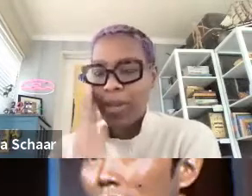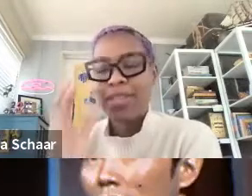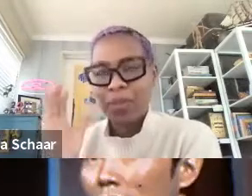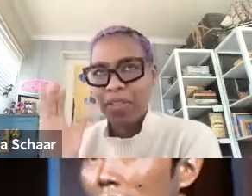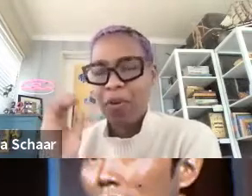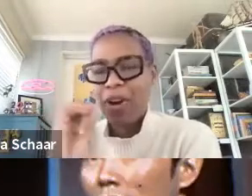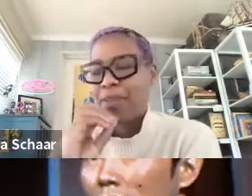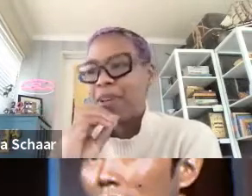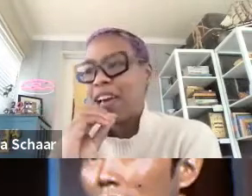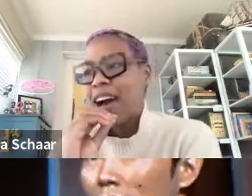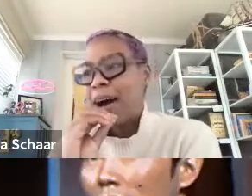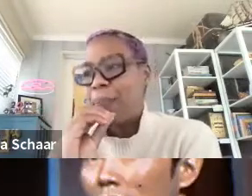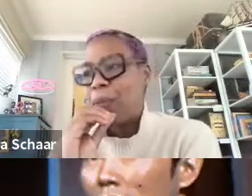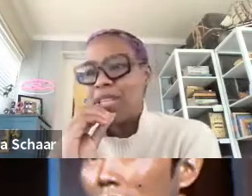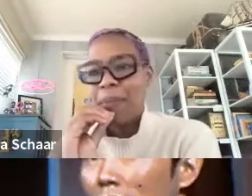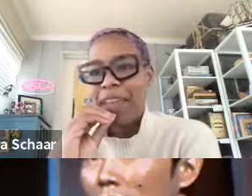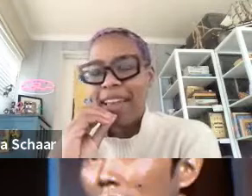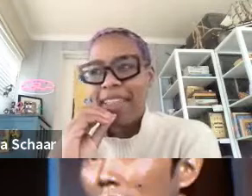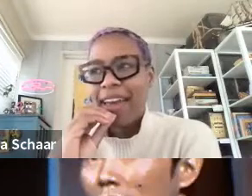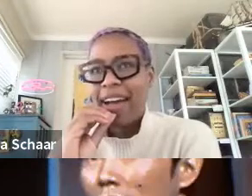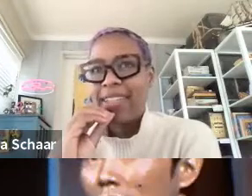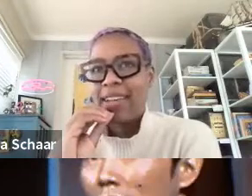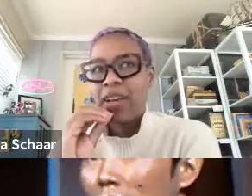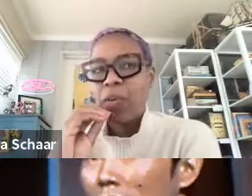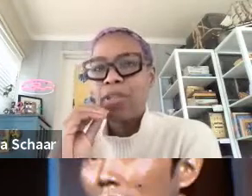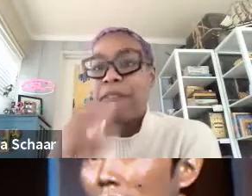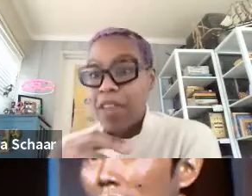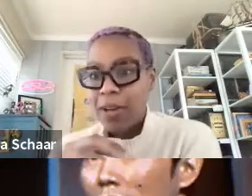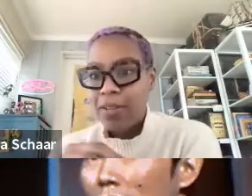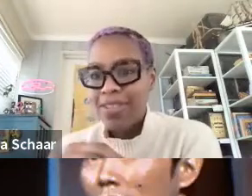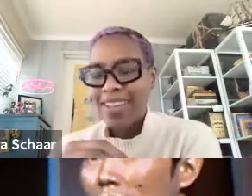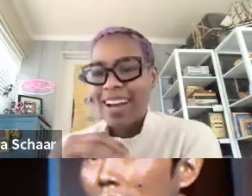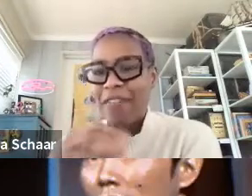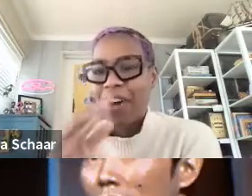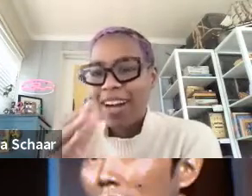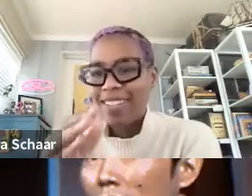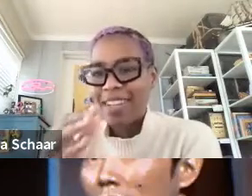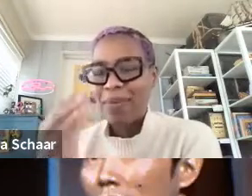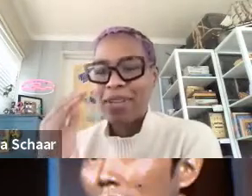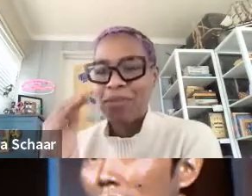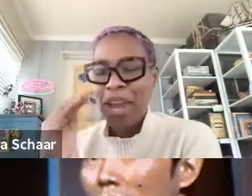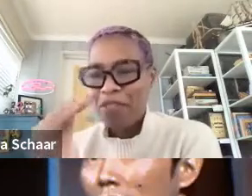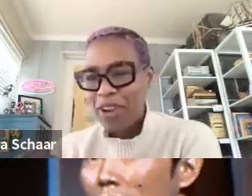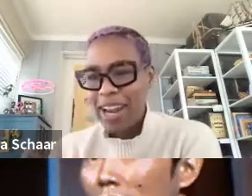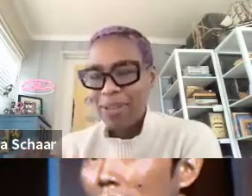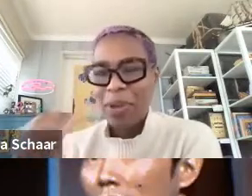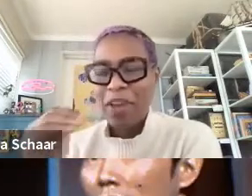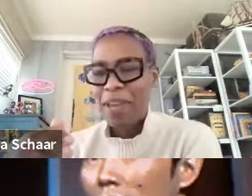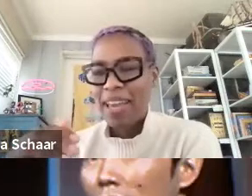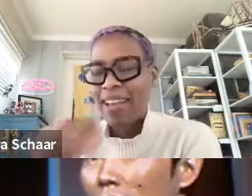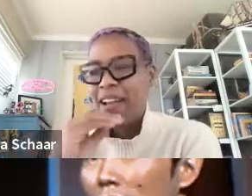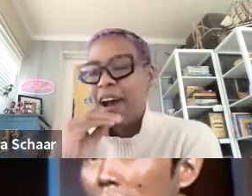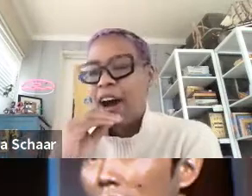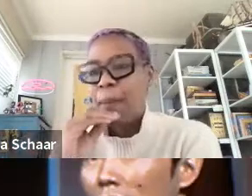really toys, which I thought were awesome, was something that was a field of thought. It was a way of training, it was a way